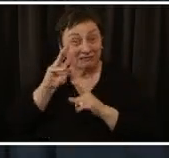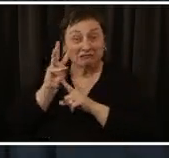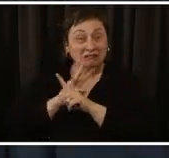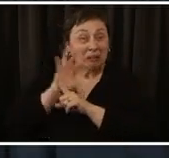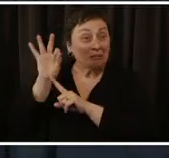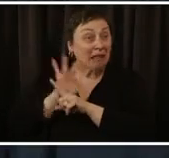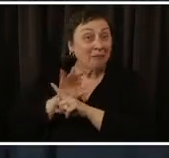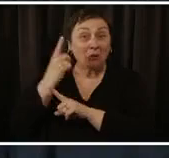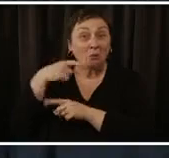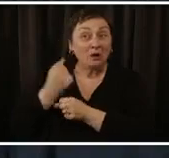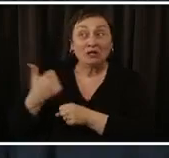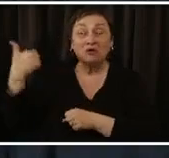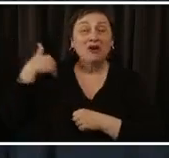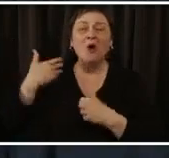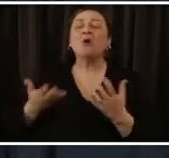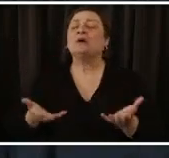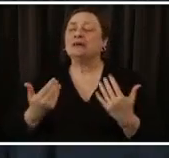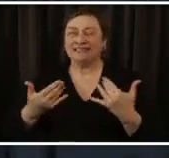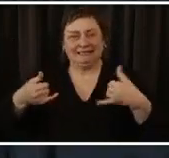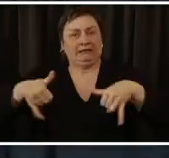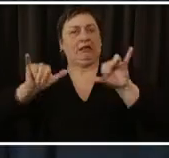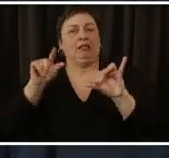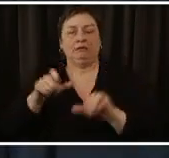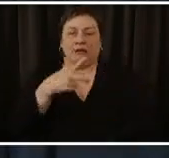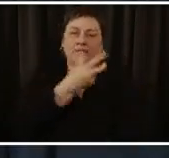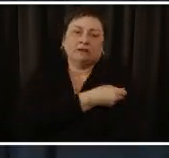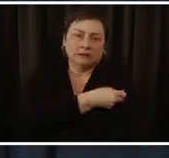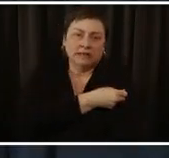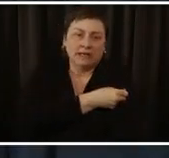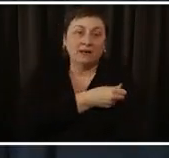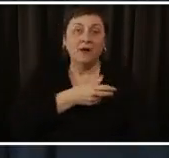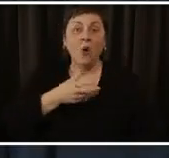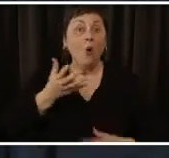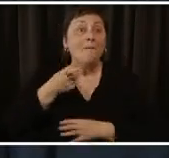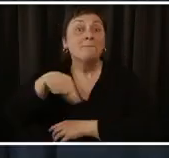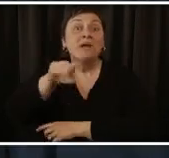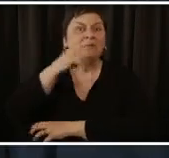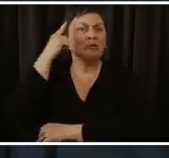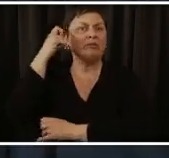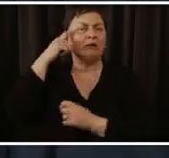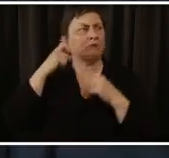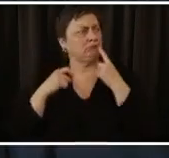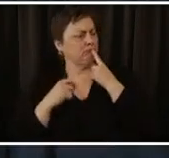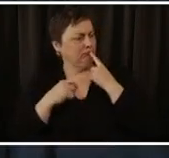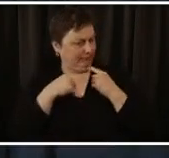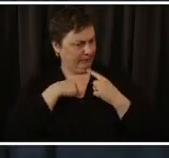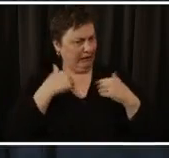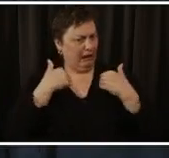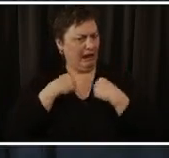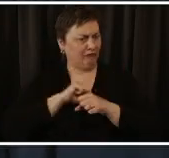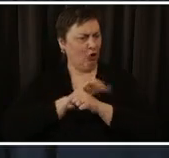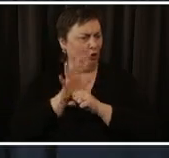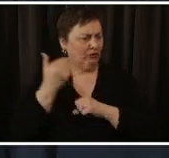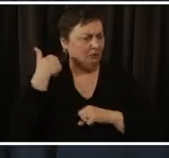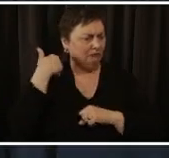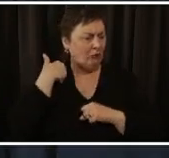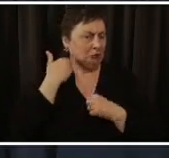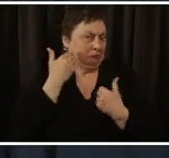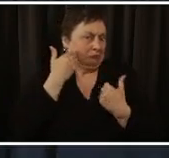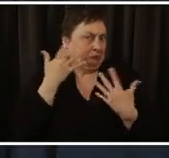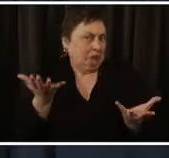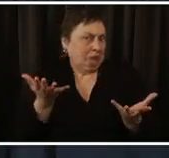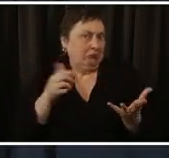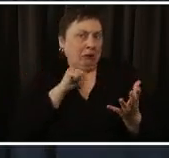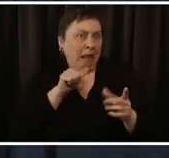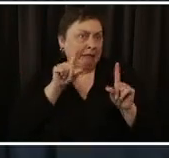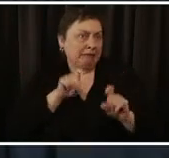that's out there where you had COVID, or maybe you even just think you had COVID and you don't know. And we all are guilty of wishful thinking. I